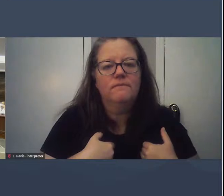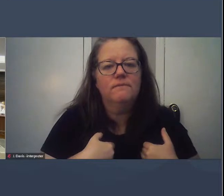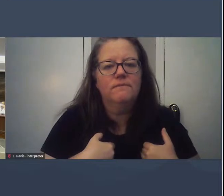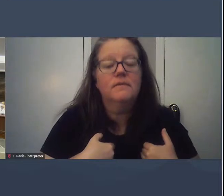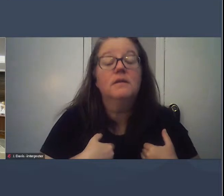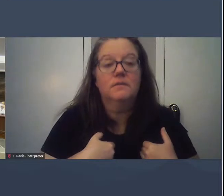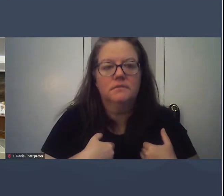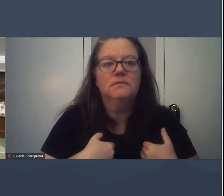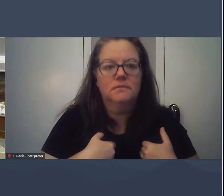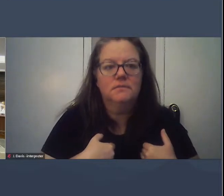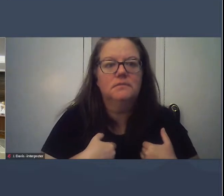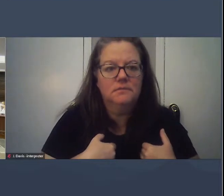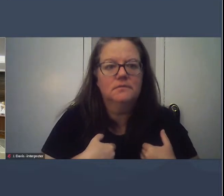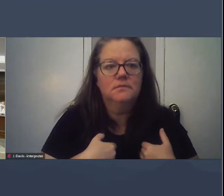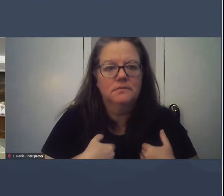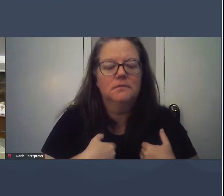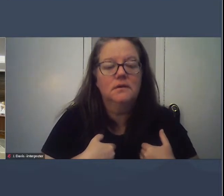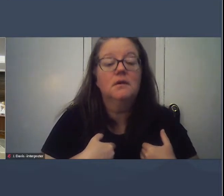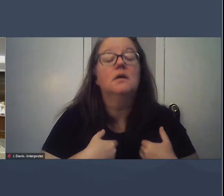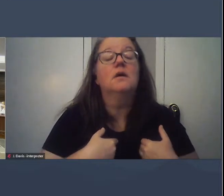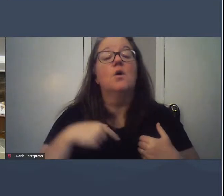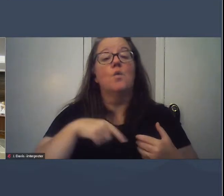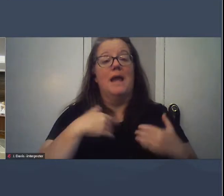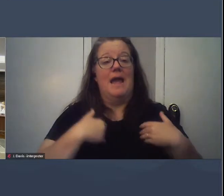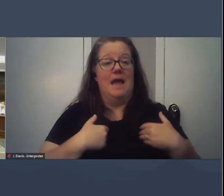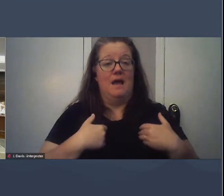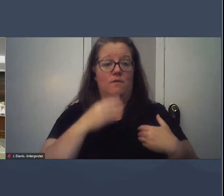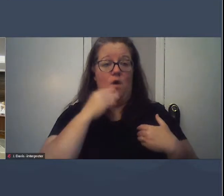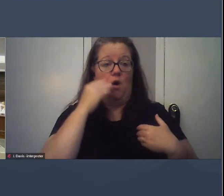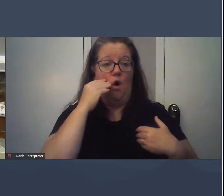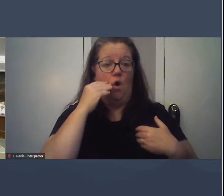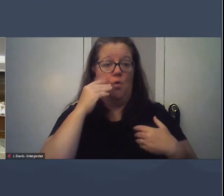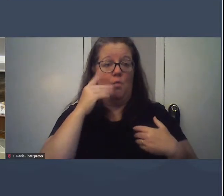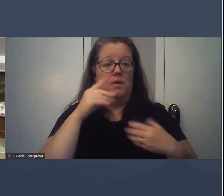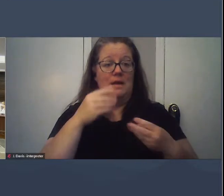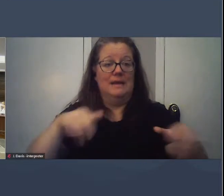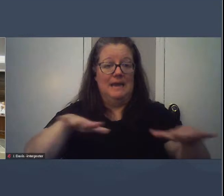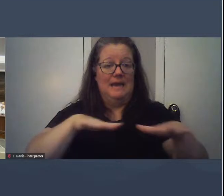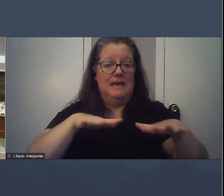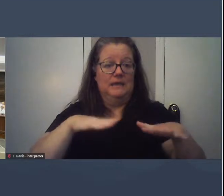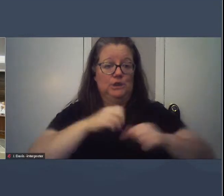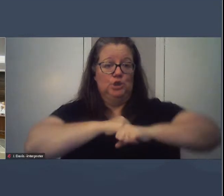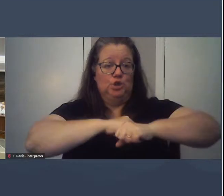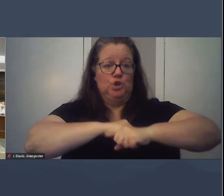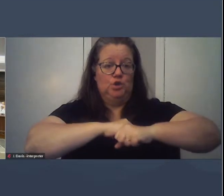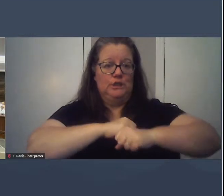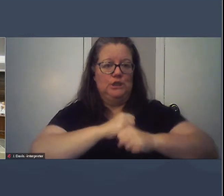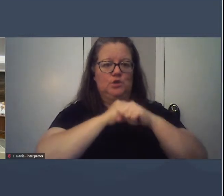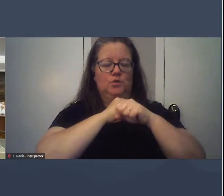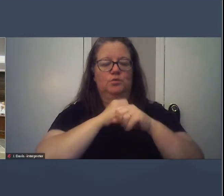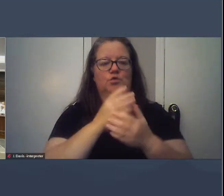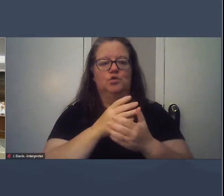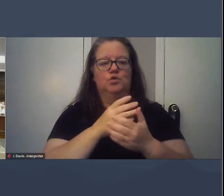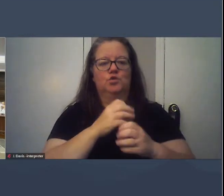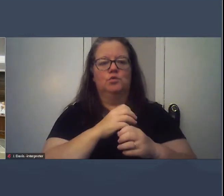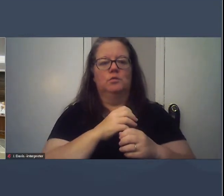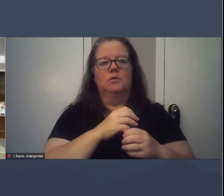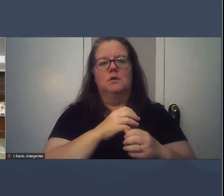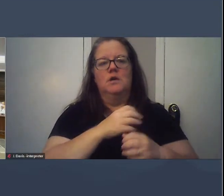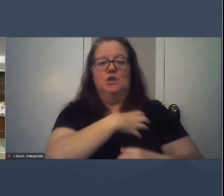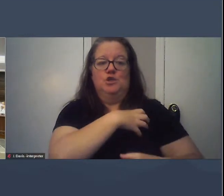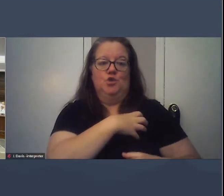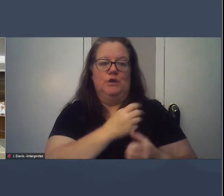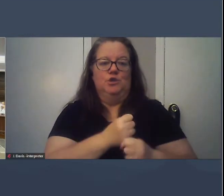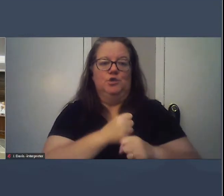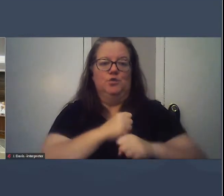please. We're dealing with Homeland Security in order to protecting, public consumption of where these things are. That's why